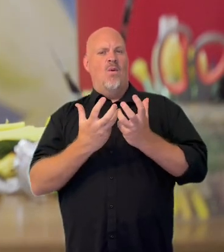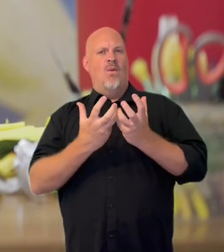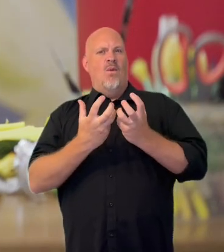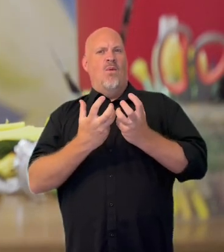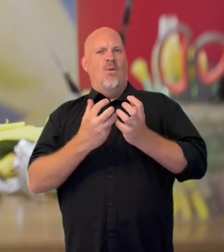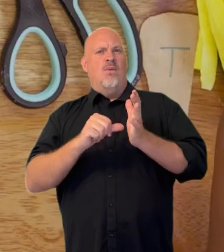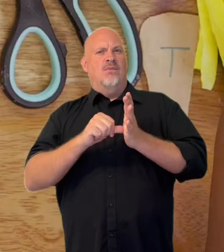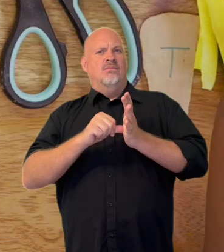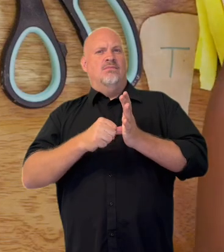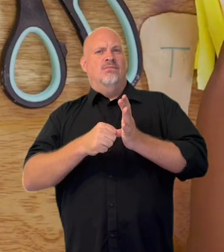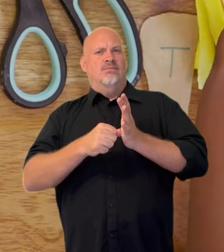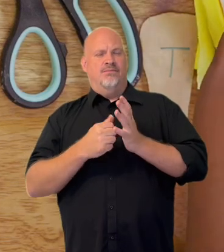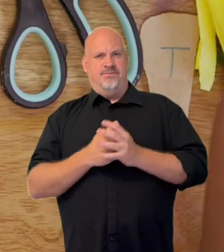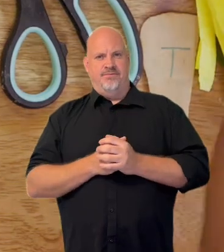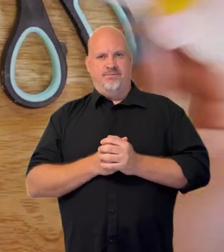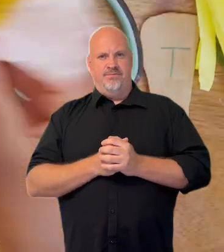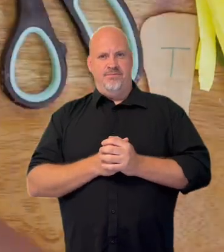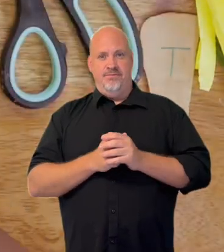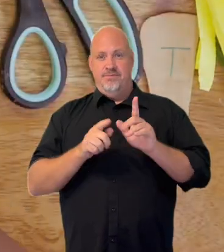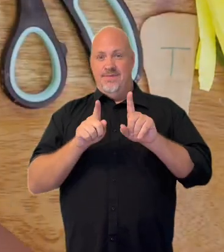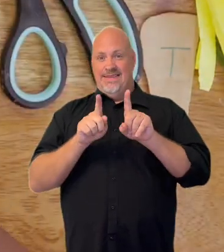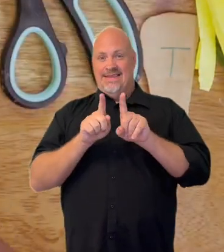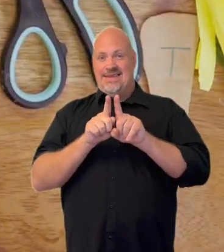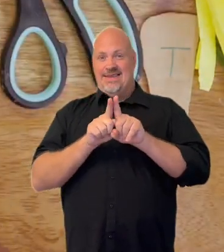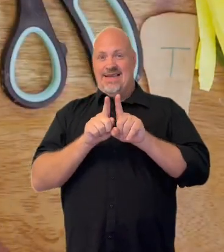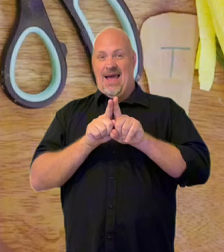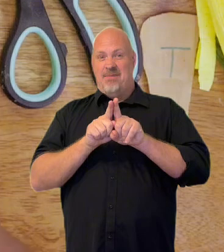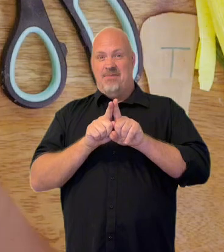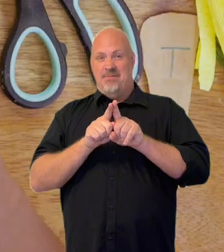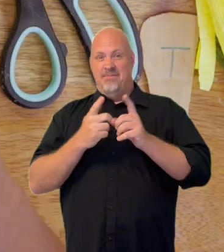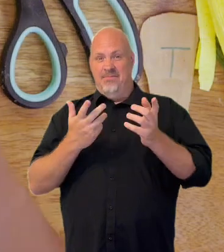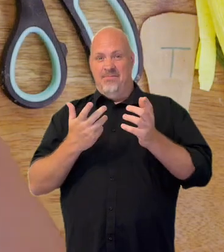stick it right on the edge of your